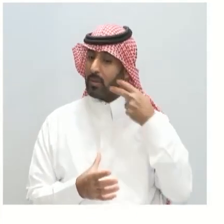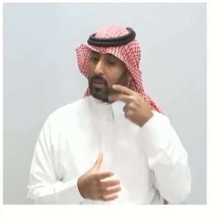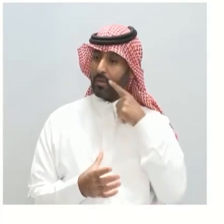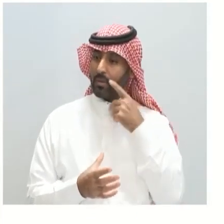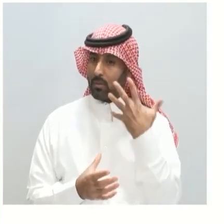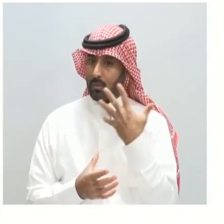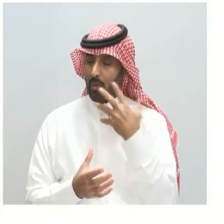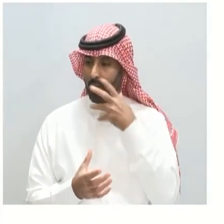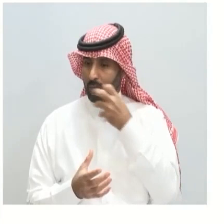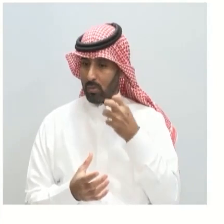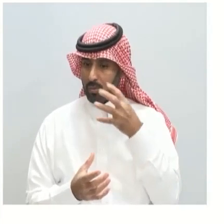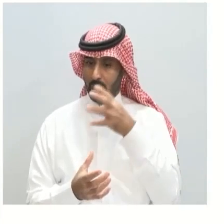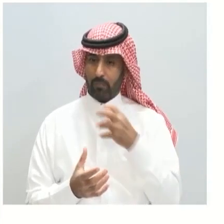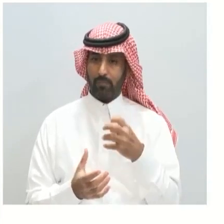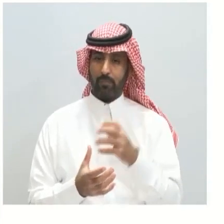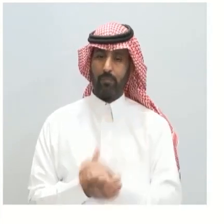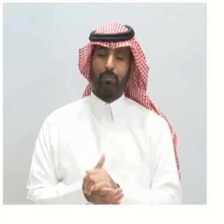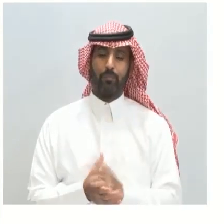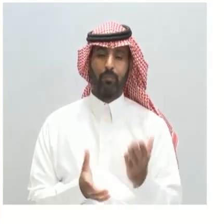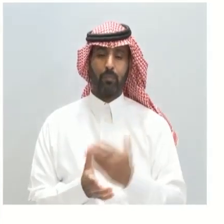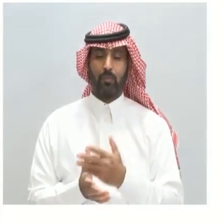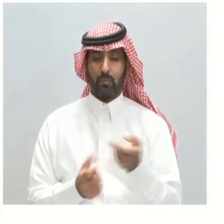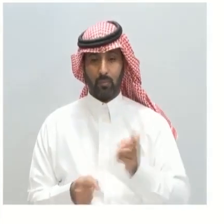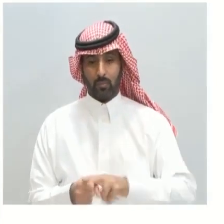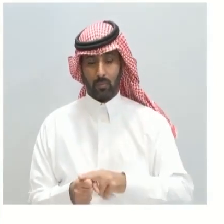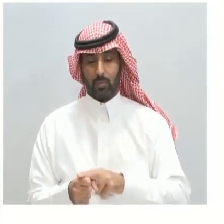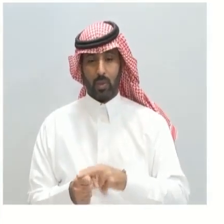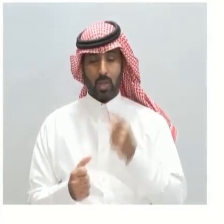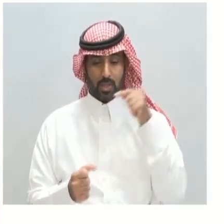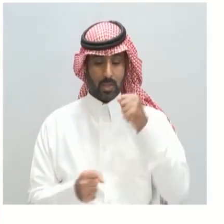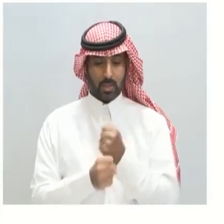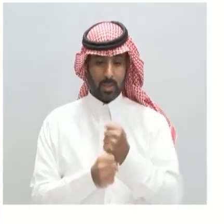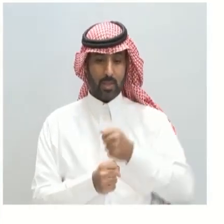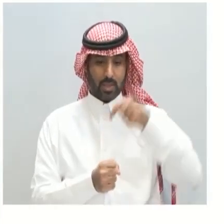cat was frightening. So again, the present